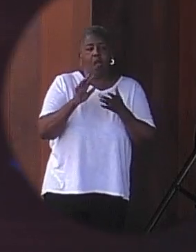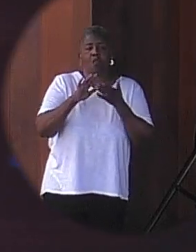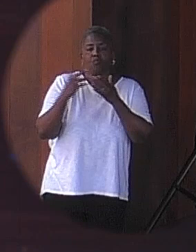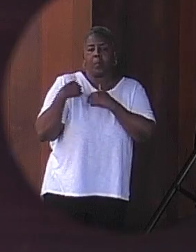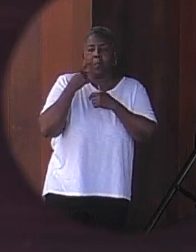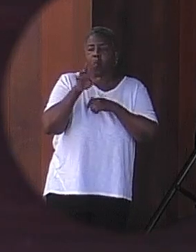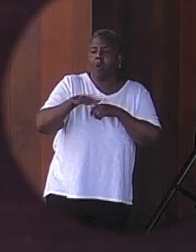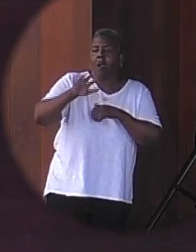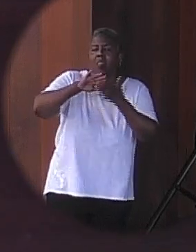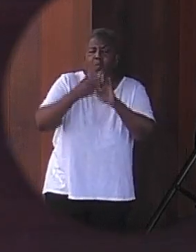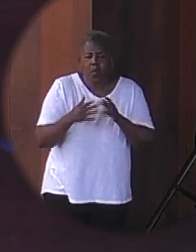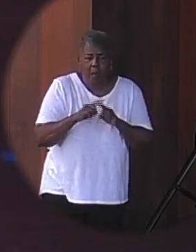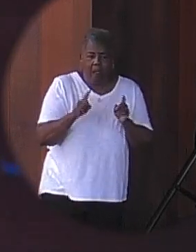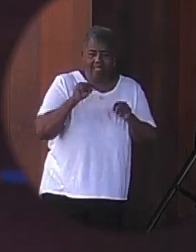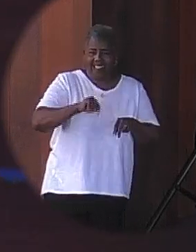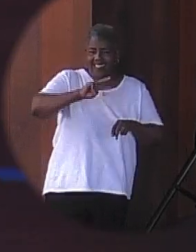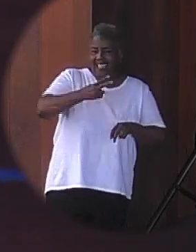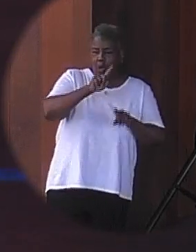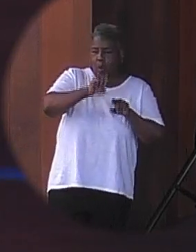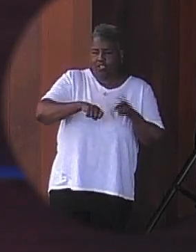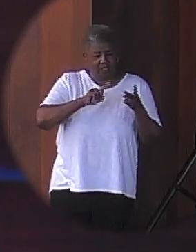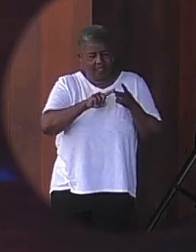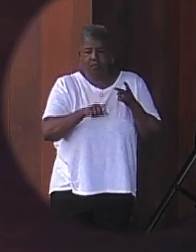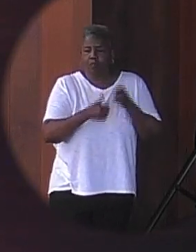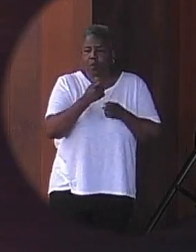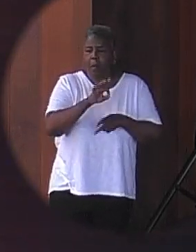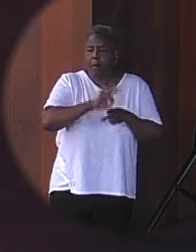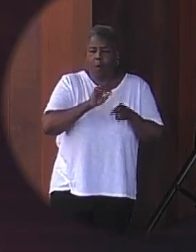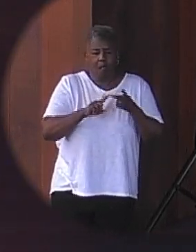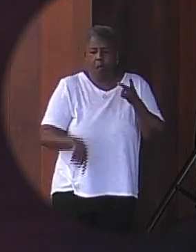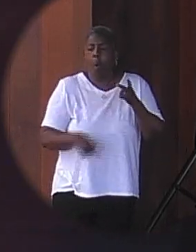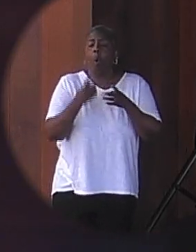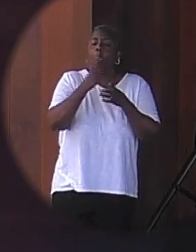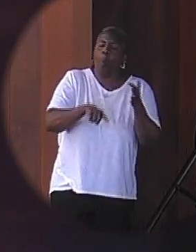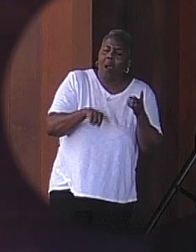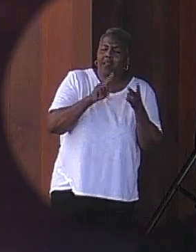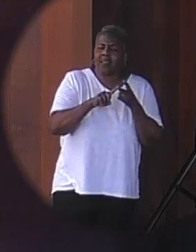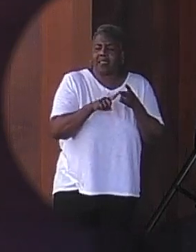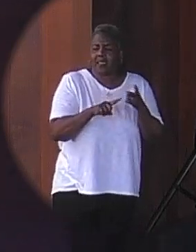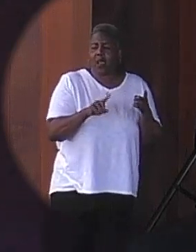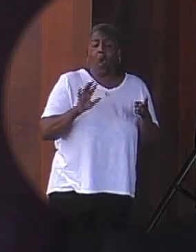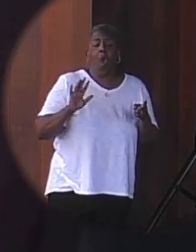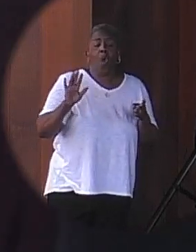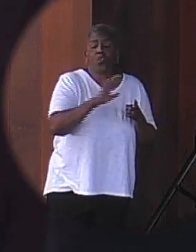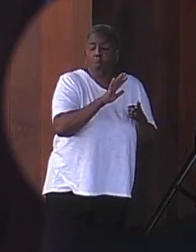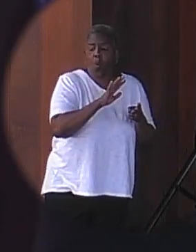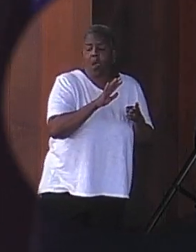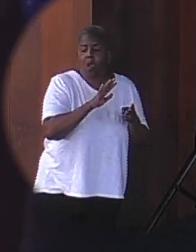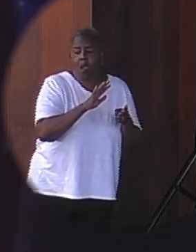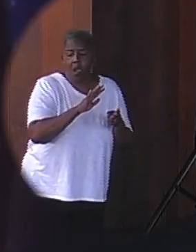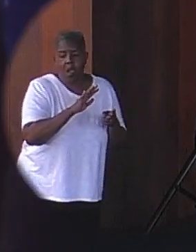responsibility, but this question, what are your